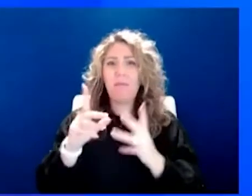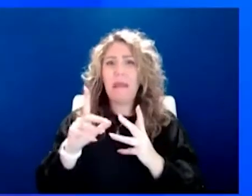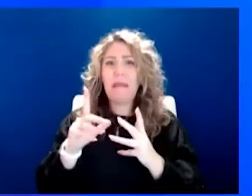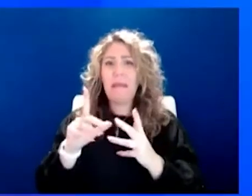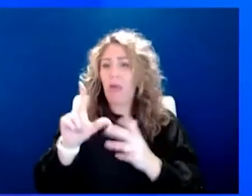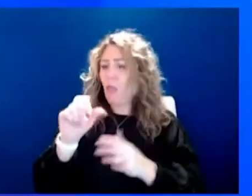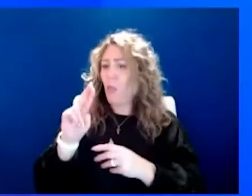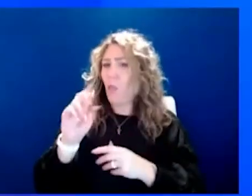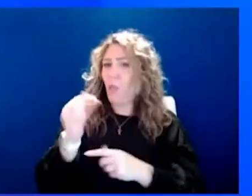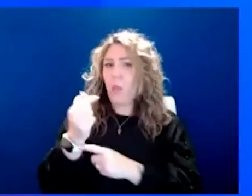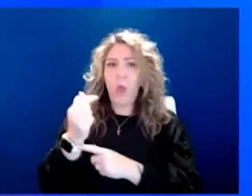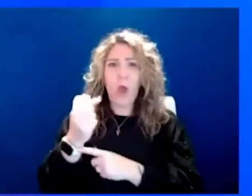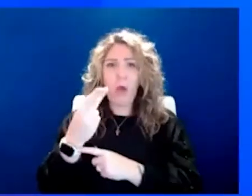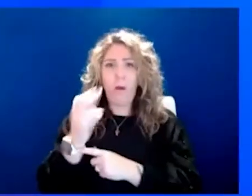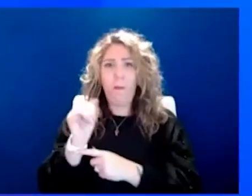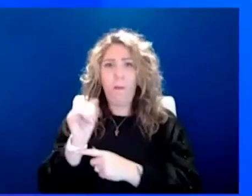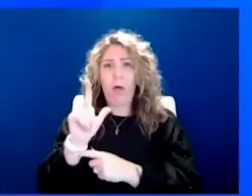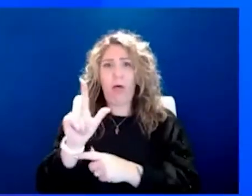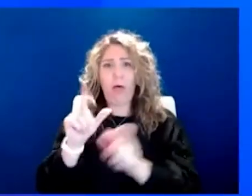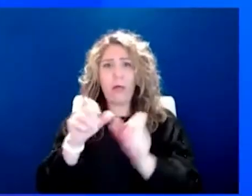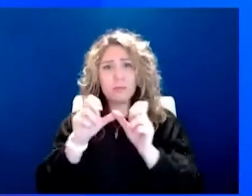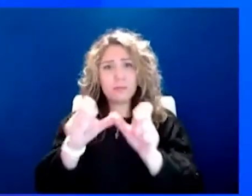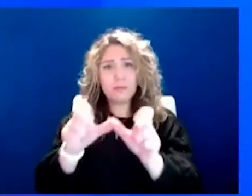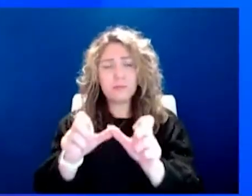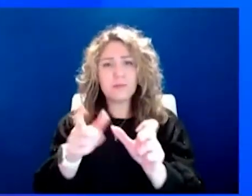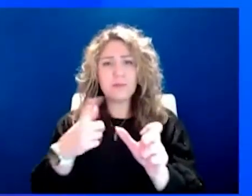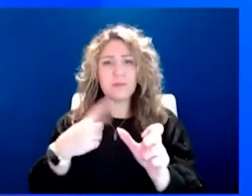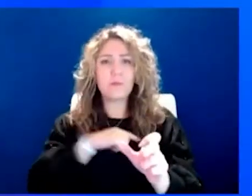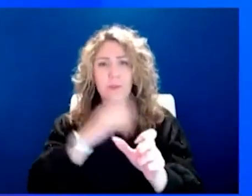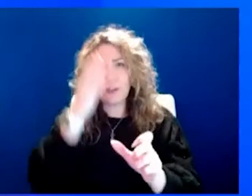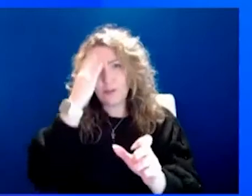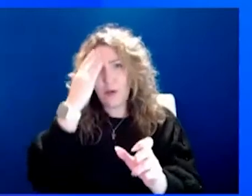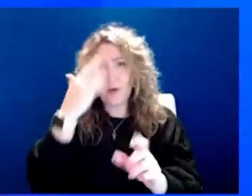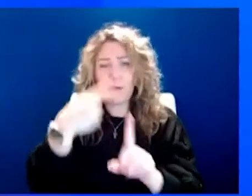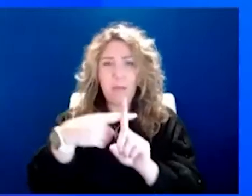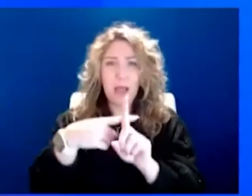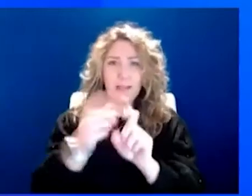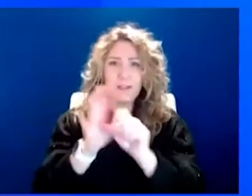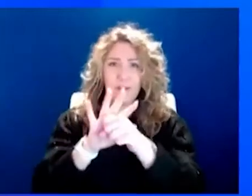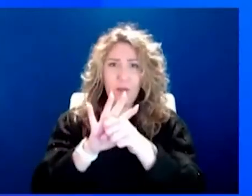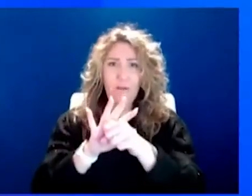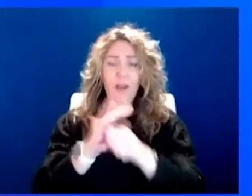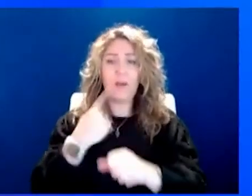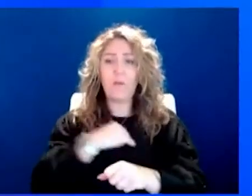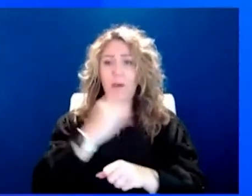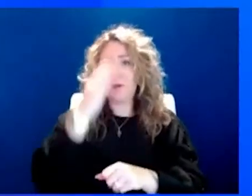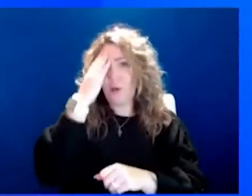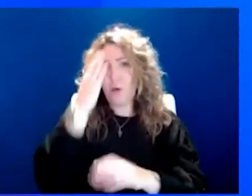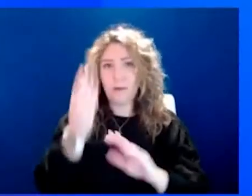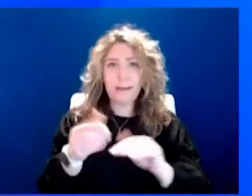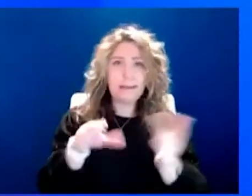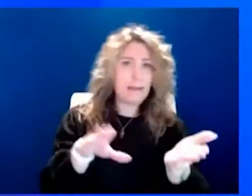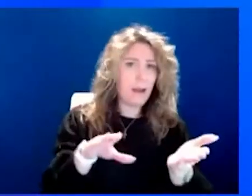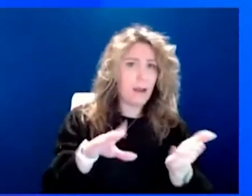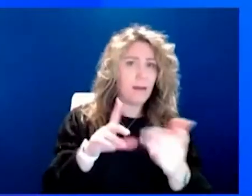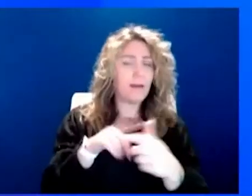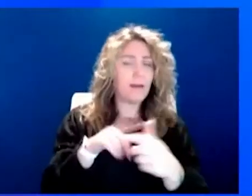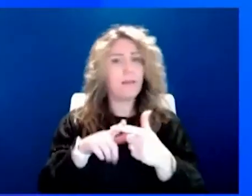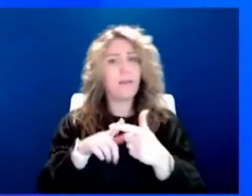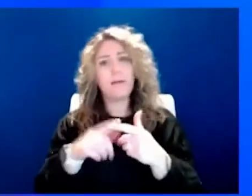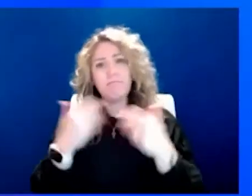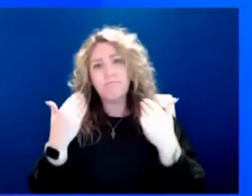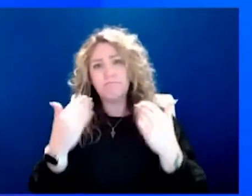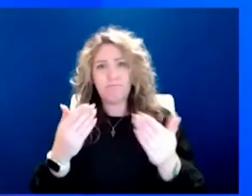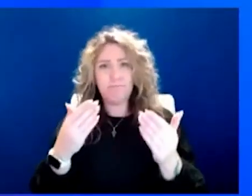does not do that. Right. We know they had a positive COVID test. We know that they died, and then we let our